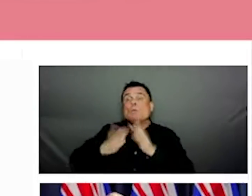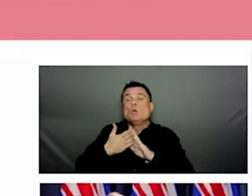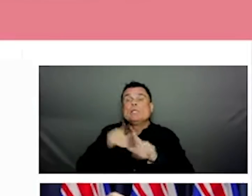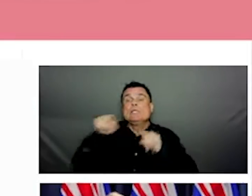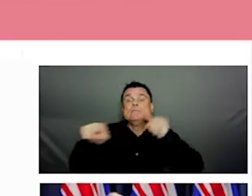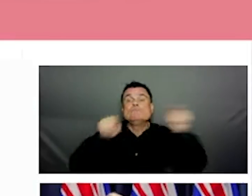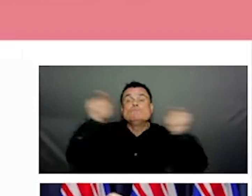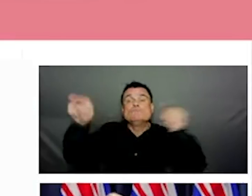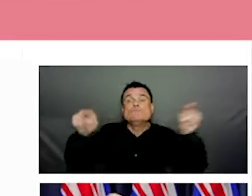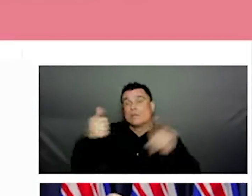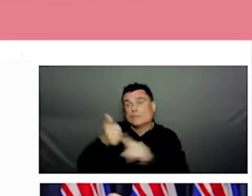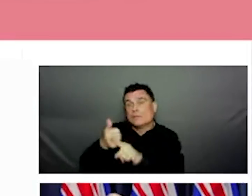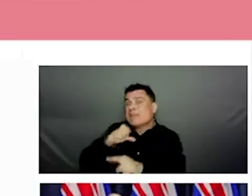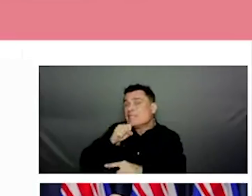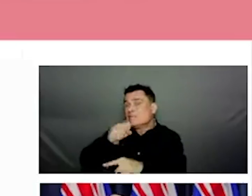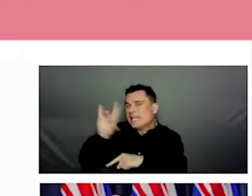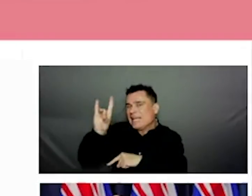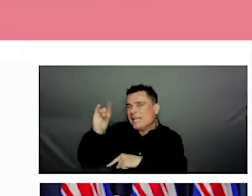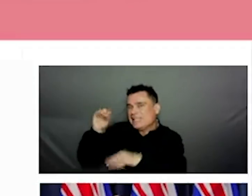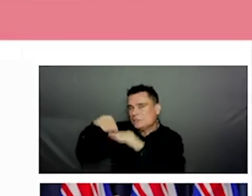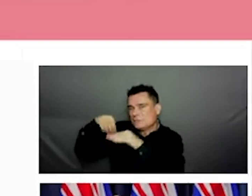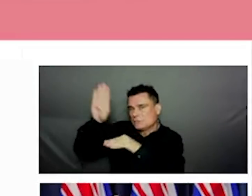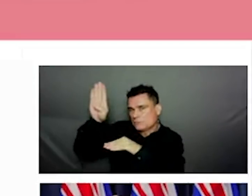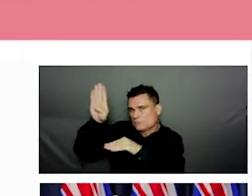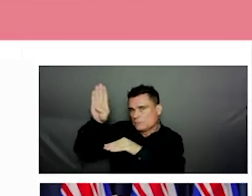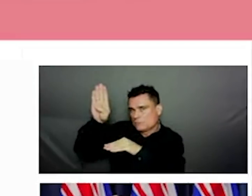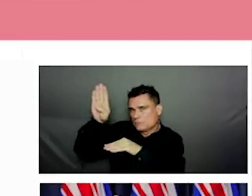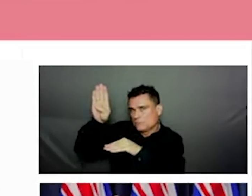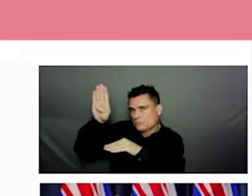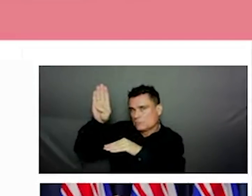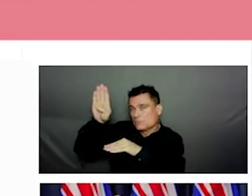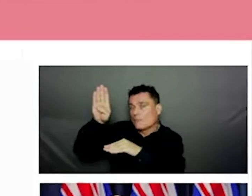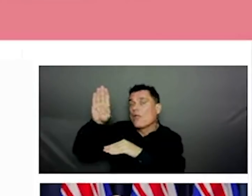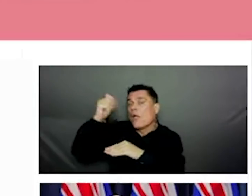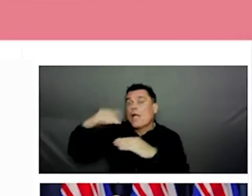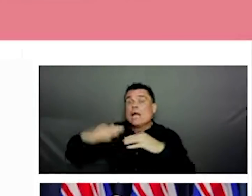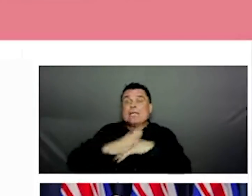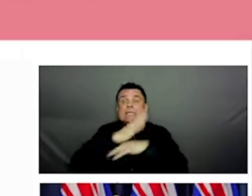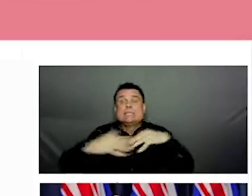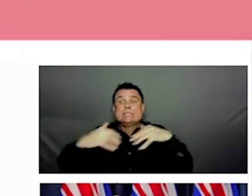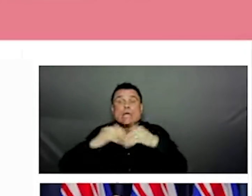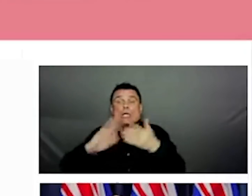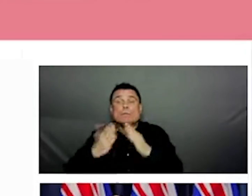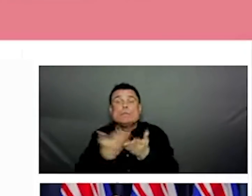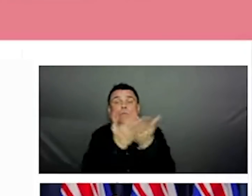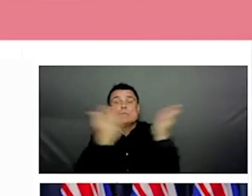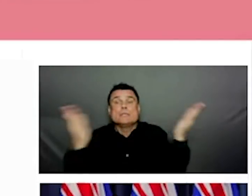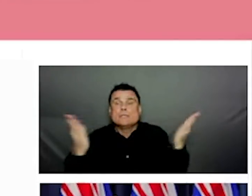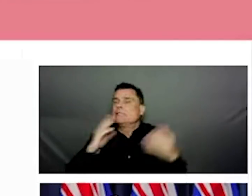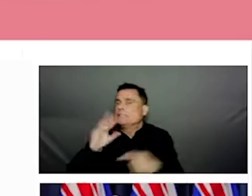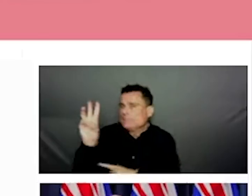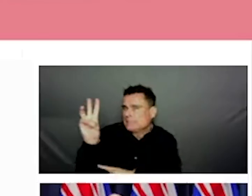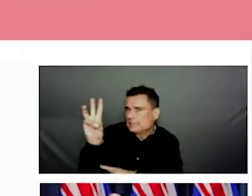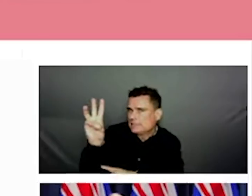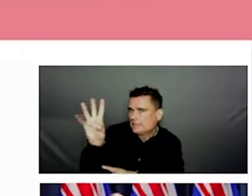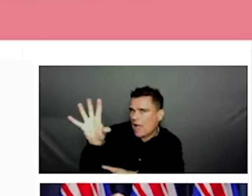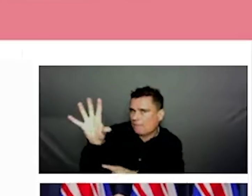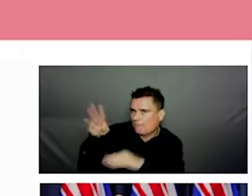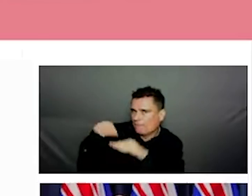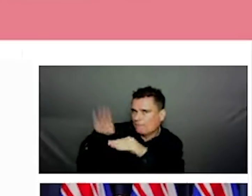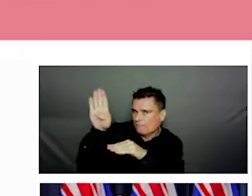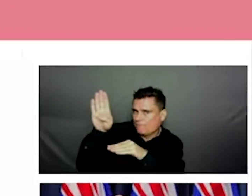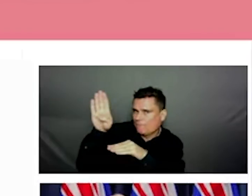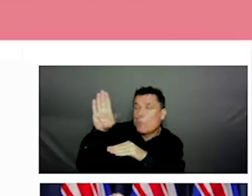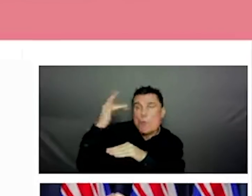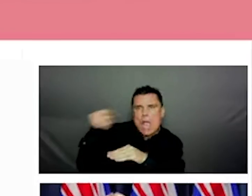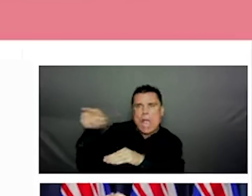group, recognizing the higher risk of having some more severe illness in that age group. People experiencing homelessness and